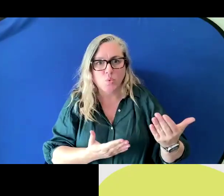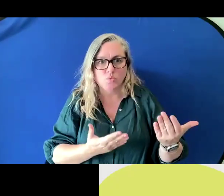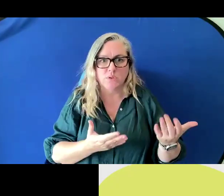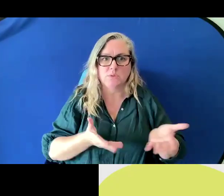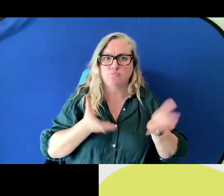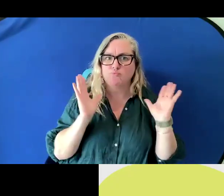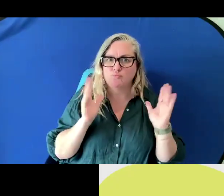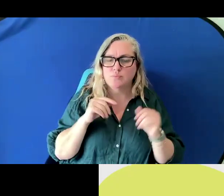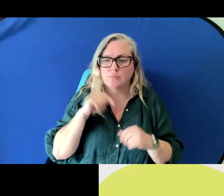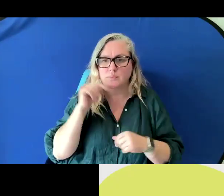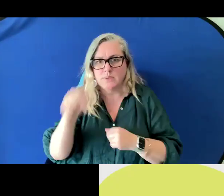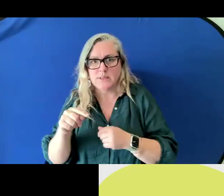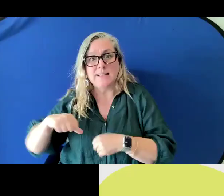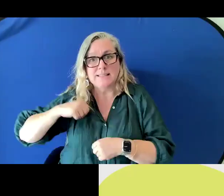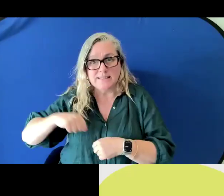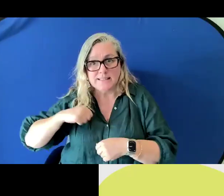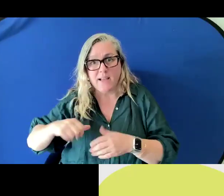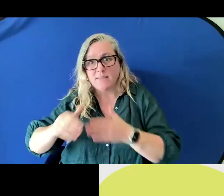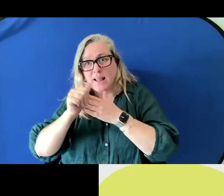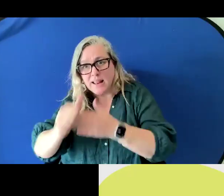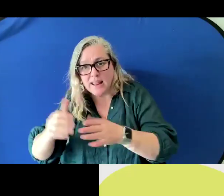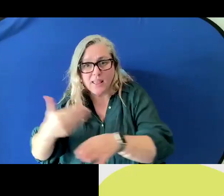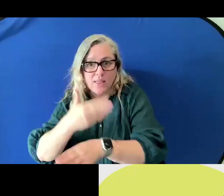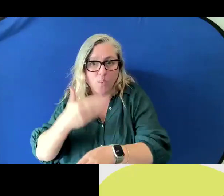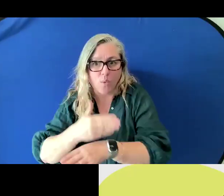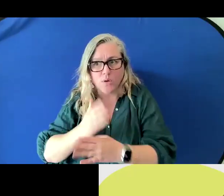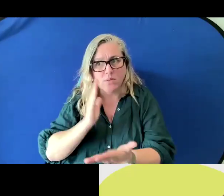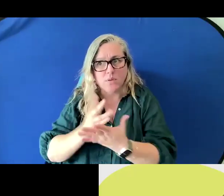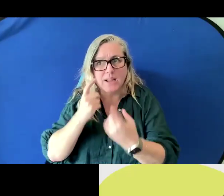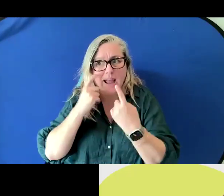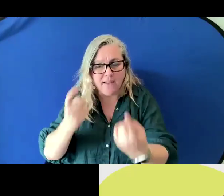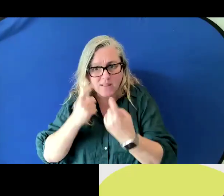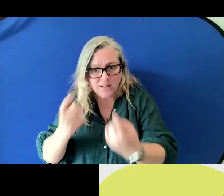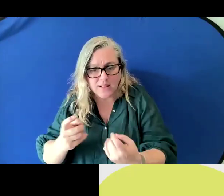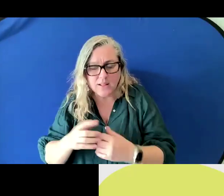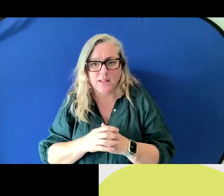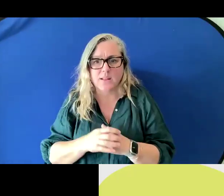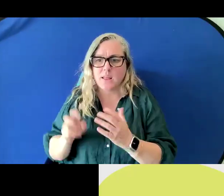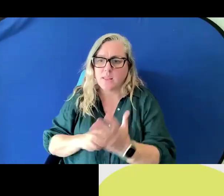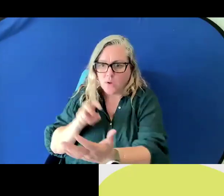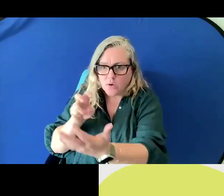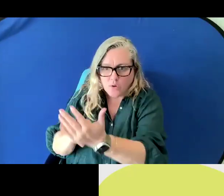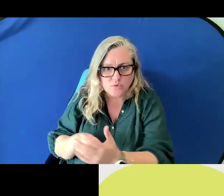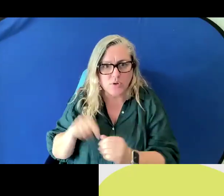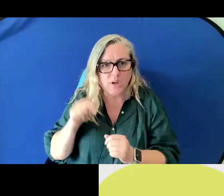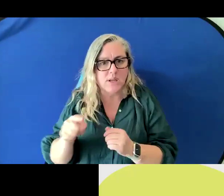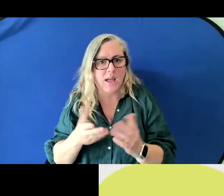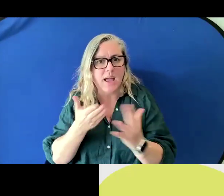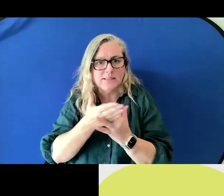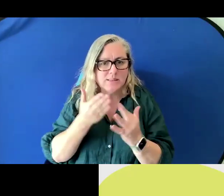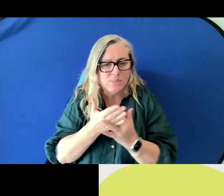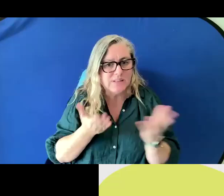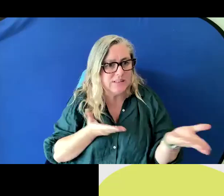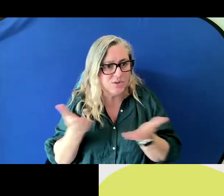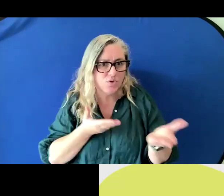of staff who led this work with such great care and thoughtfulness, our contractors and accessibility service providers who ensured